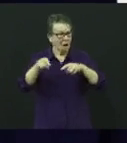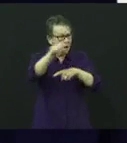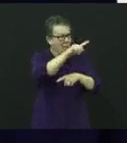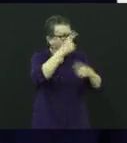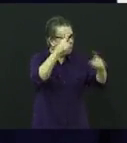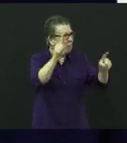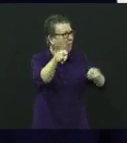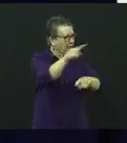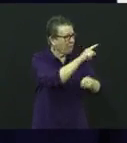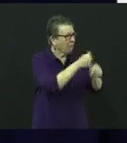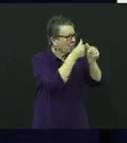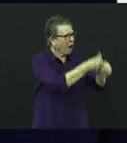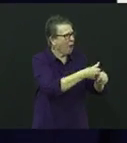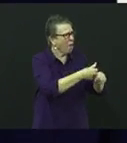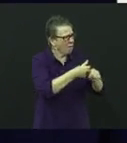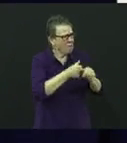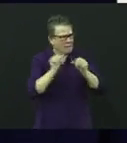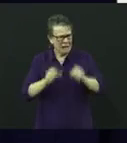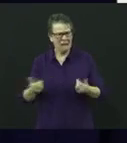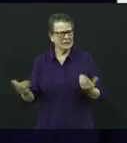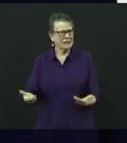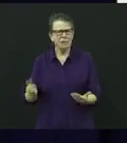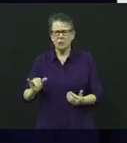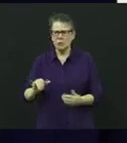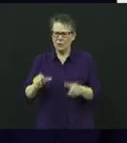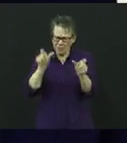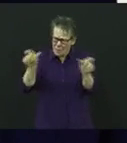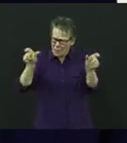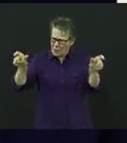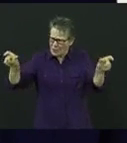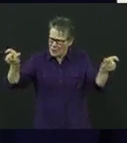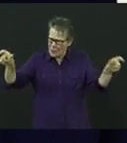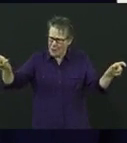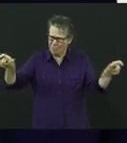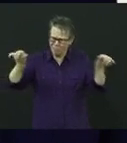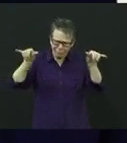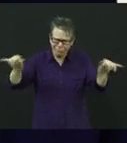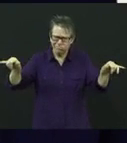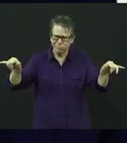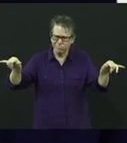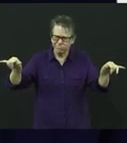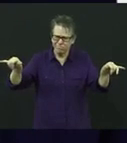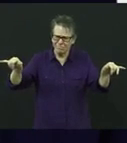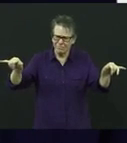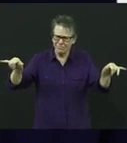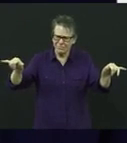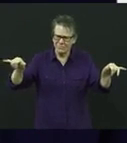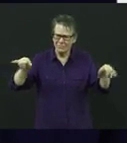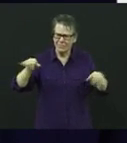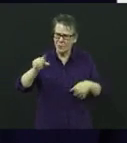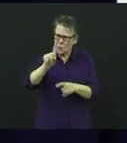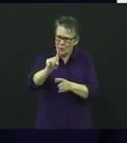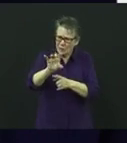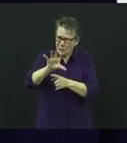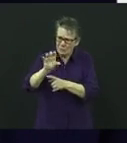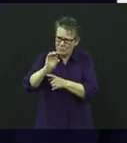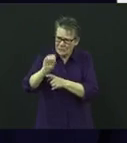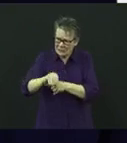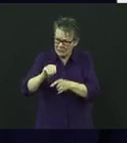are trying to limit or to spread out the number of new cases. Similar to what has been seen across